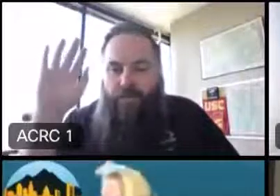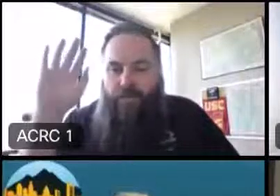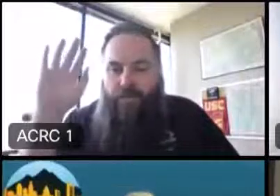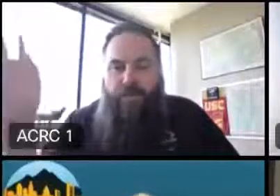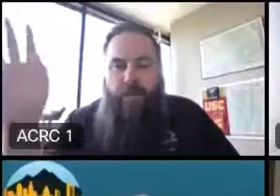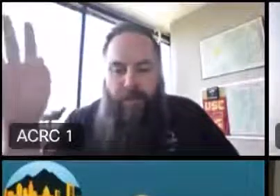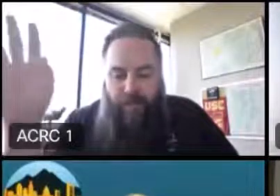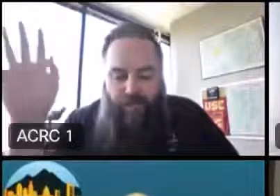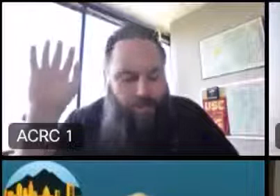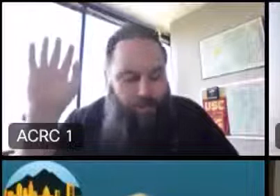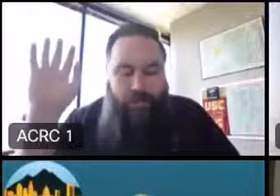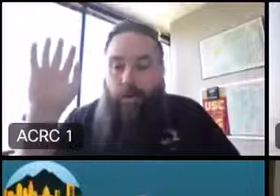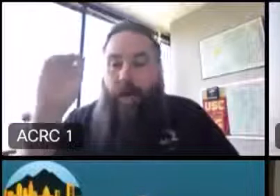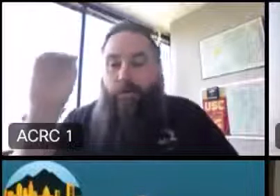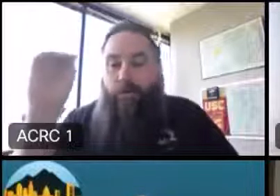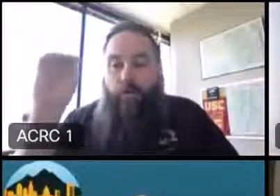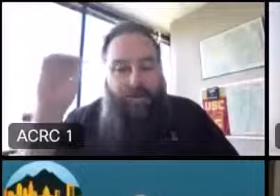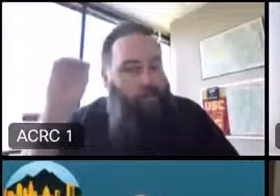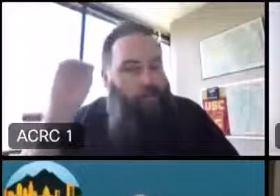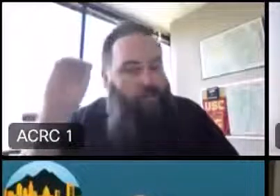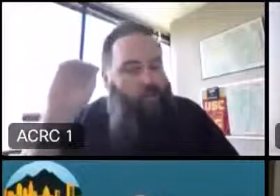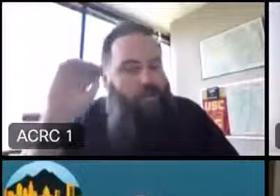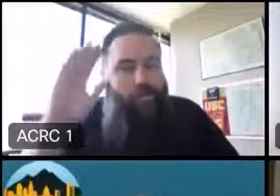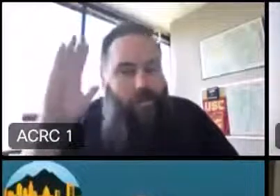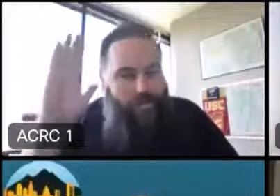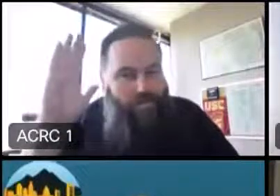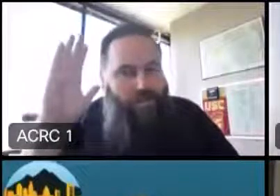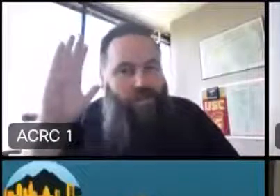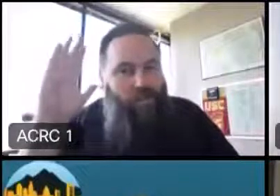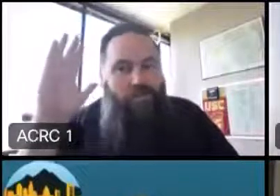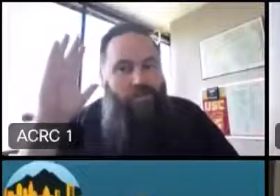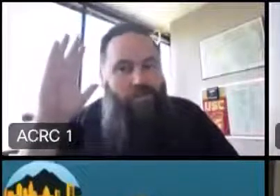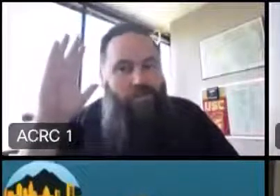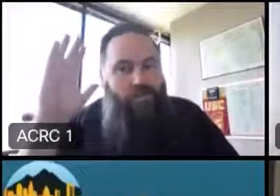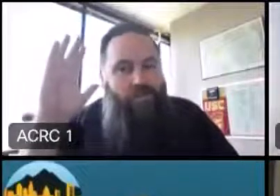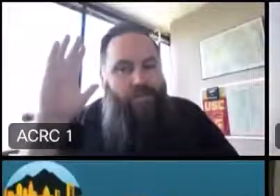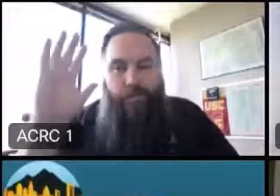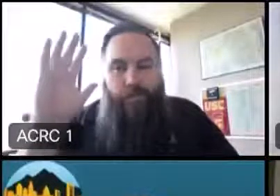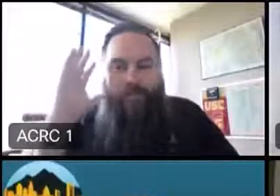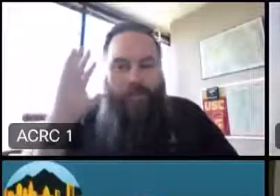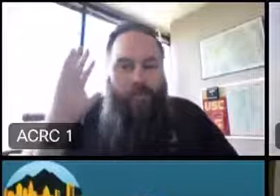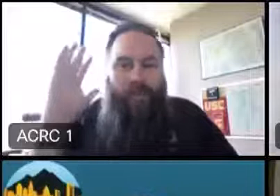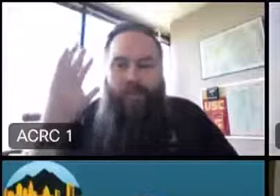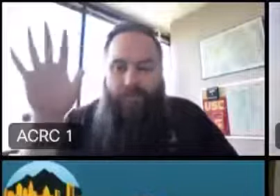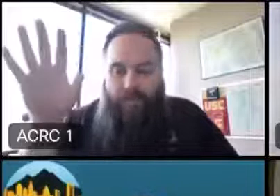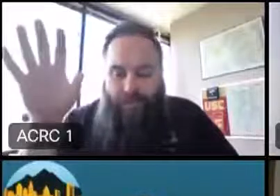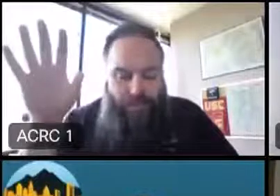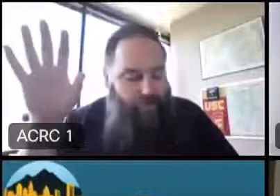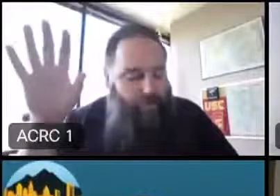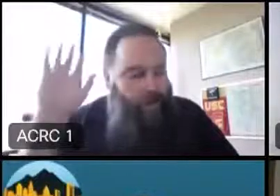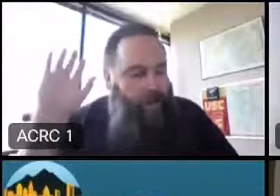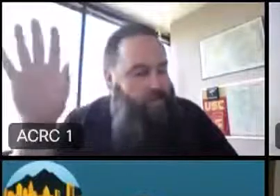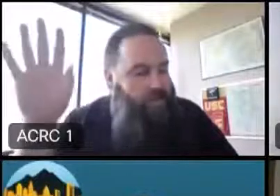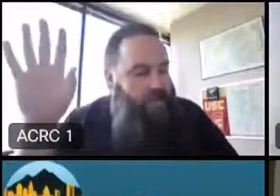until this week because we got our allocation. So I don't know, we're still working out the process of exactly how this is going to be delivered, but the money